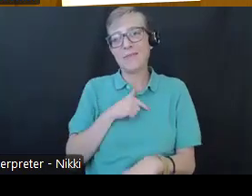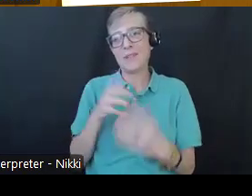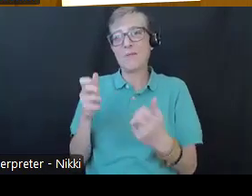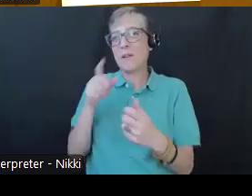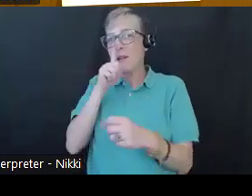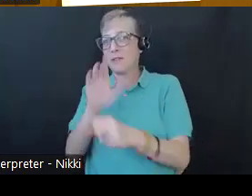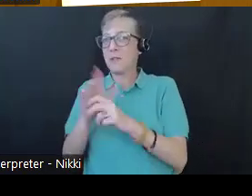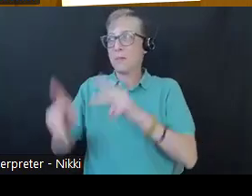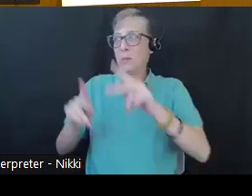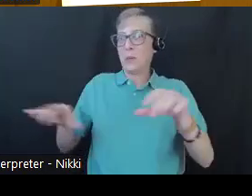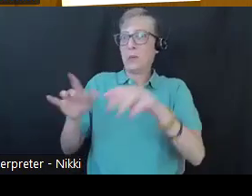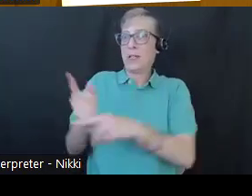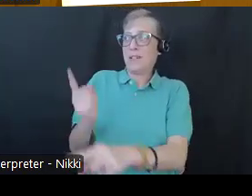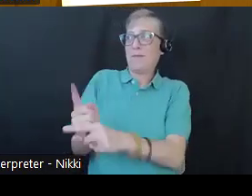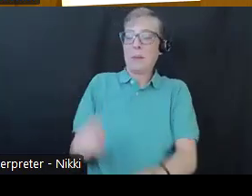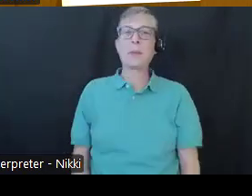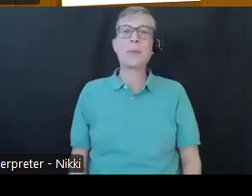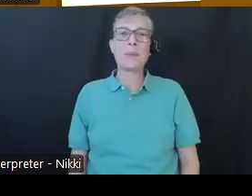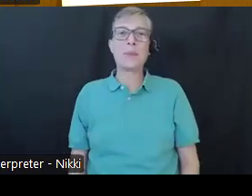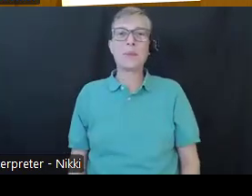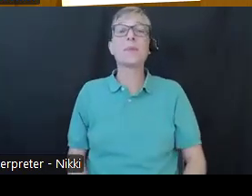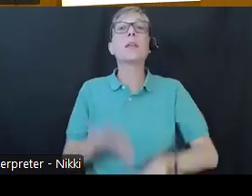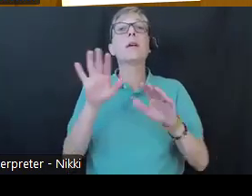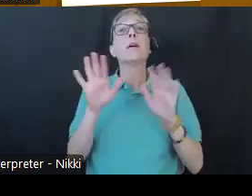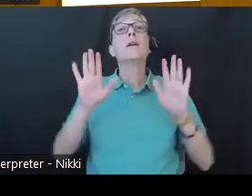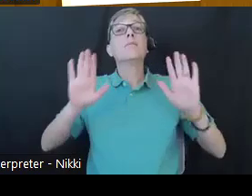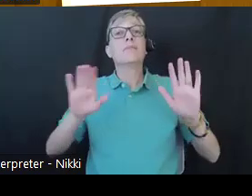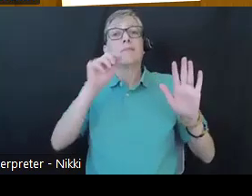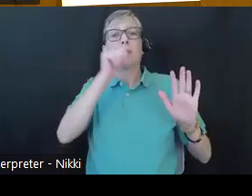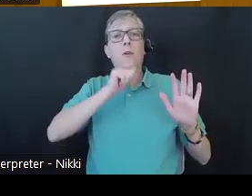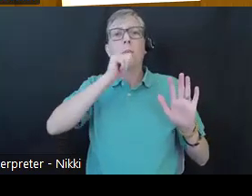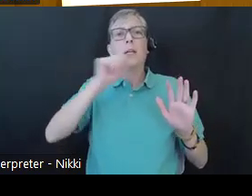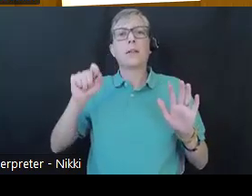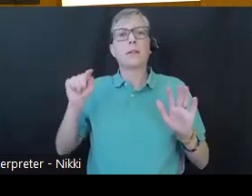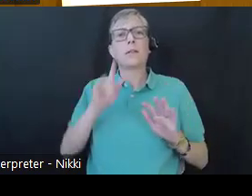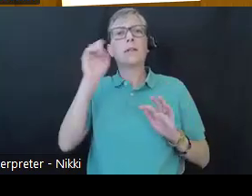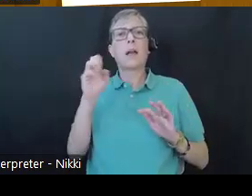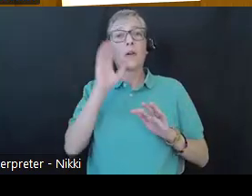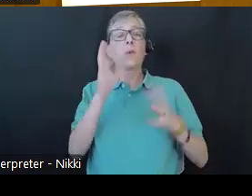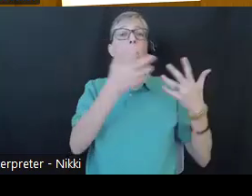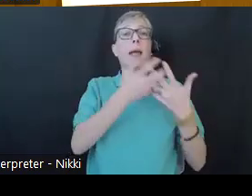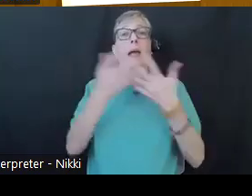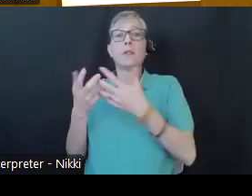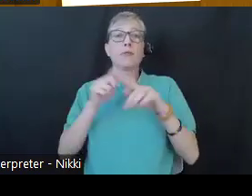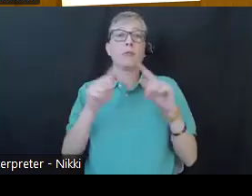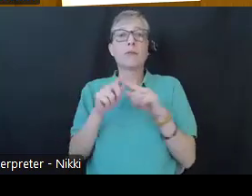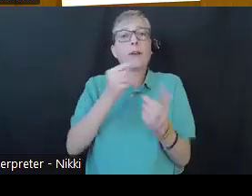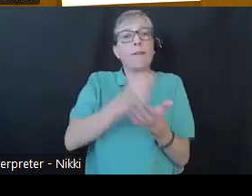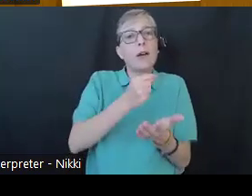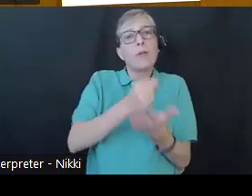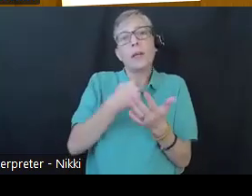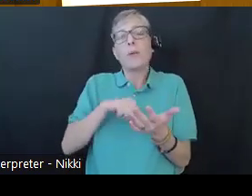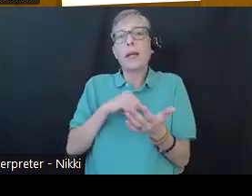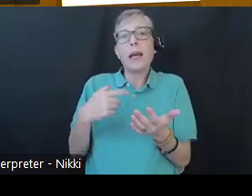the coping style matches some of the different non-pharmacological interventions that we have. Virtual reality,